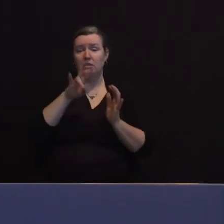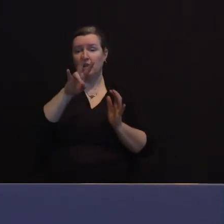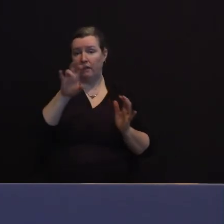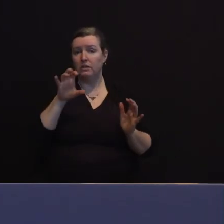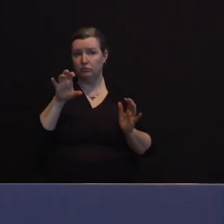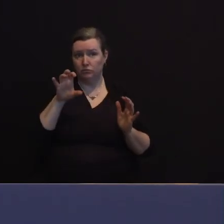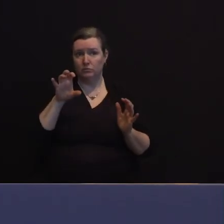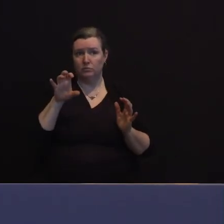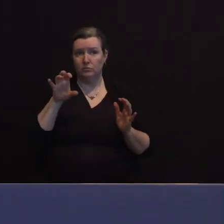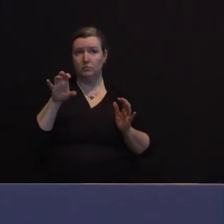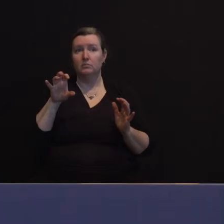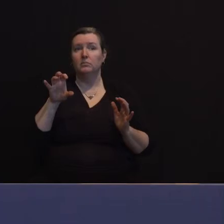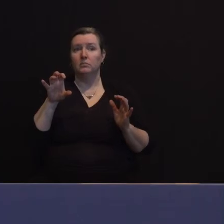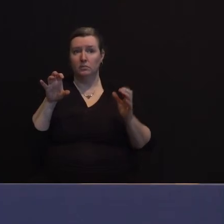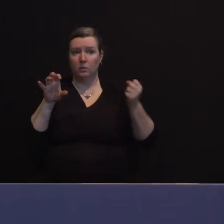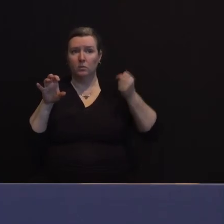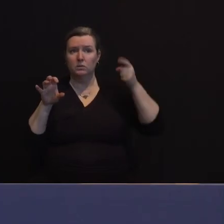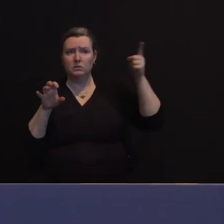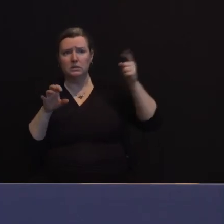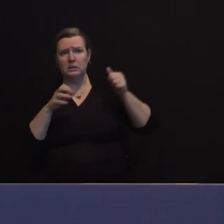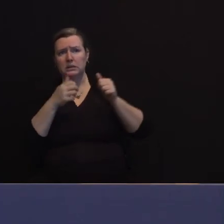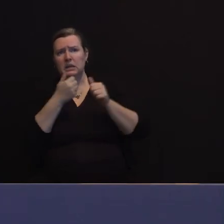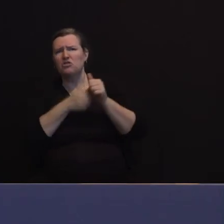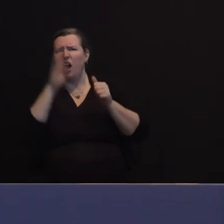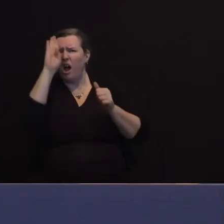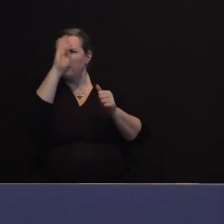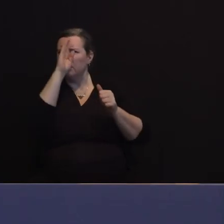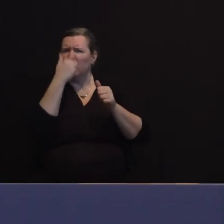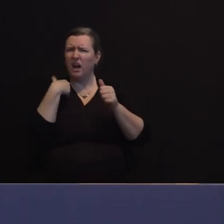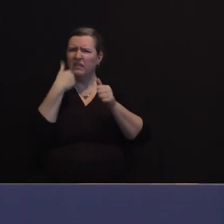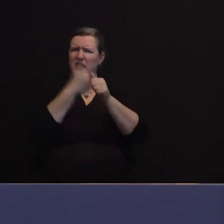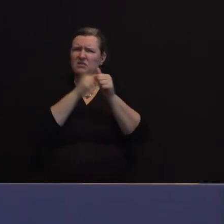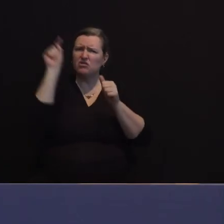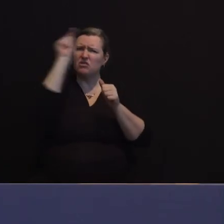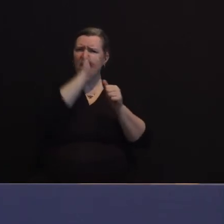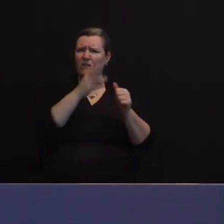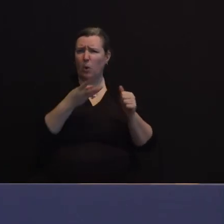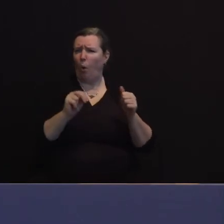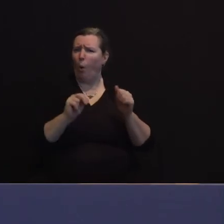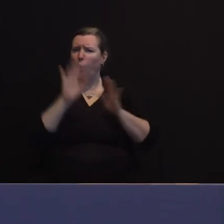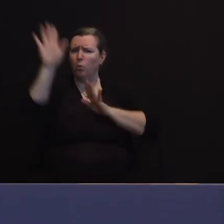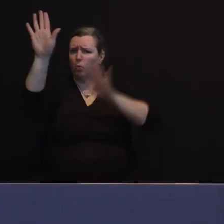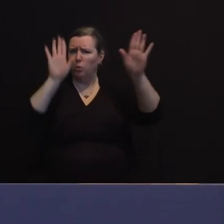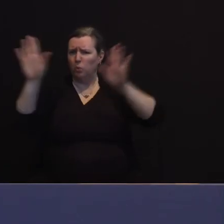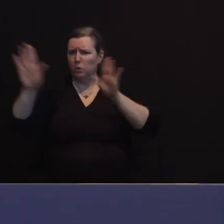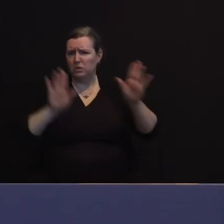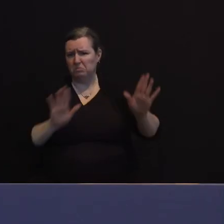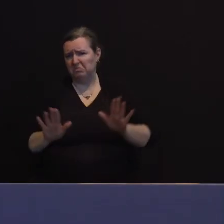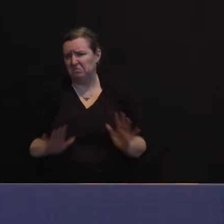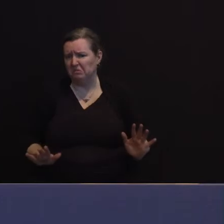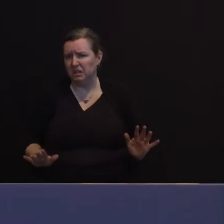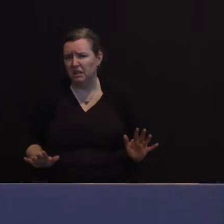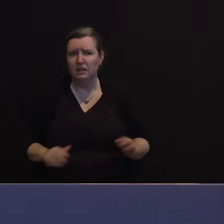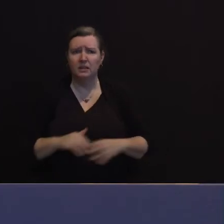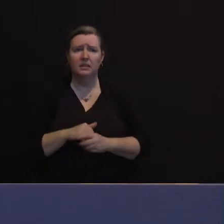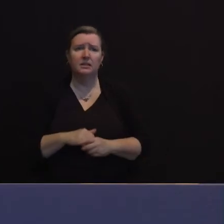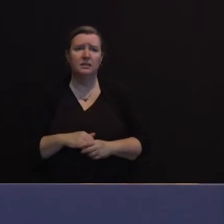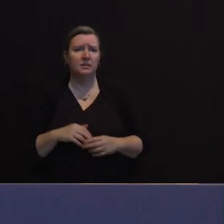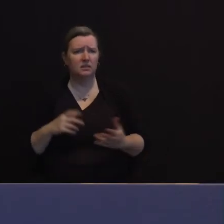whole other a bunch in the hospital systems. Dan, you can help me follow up on the amount that's in